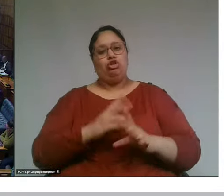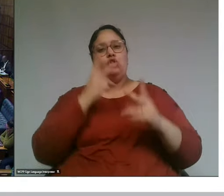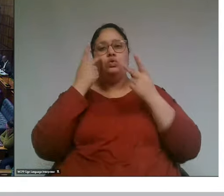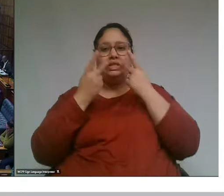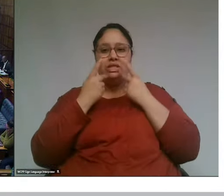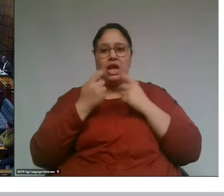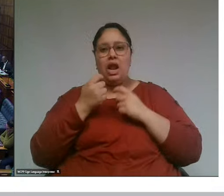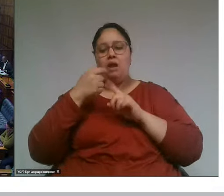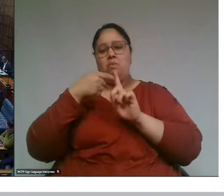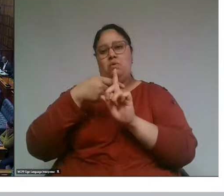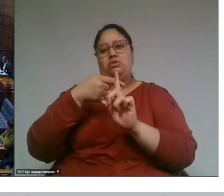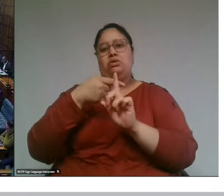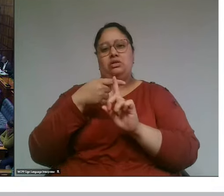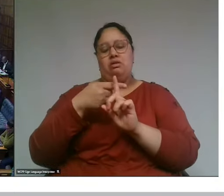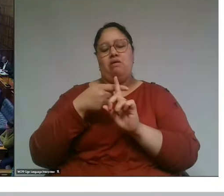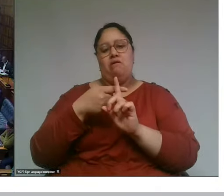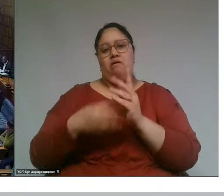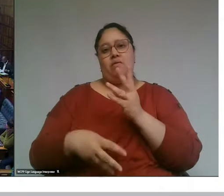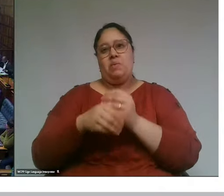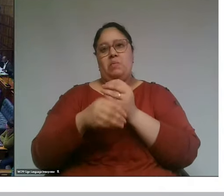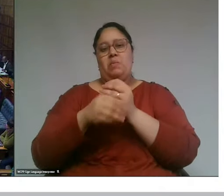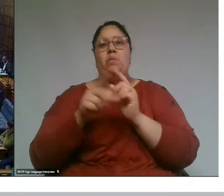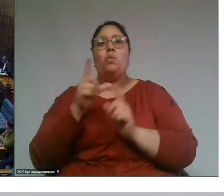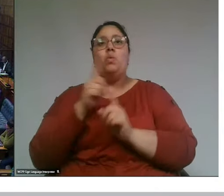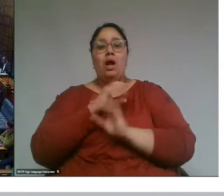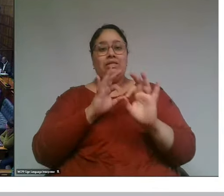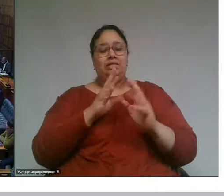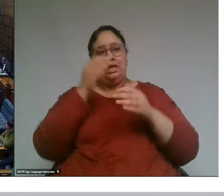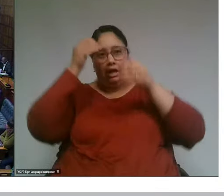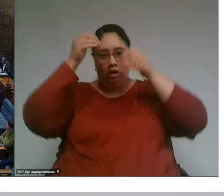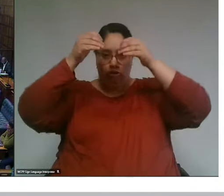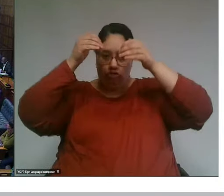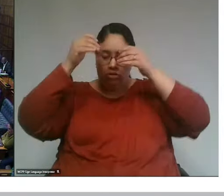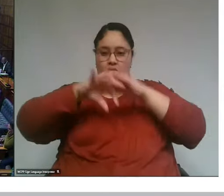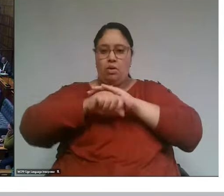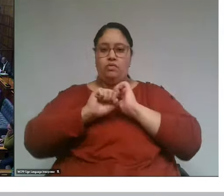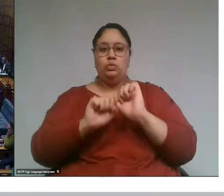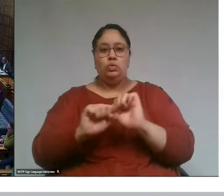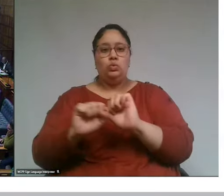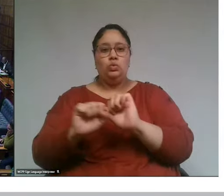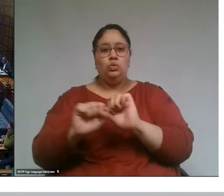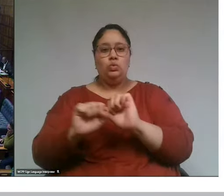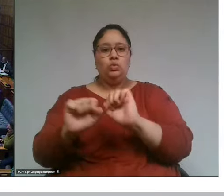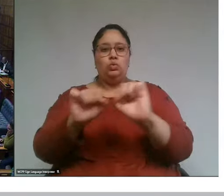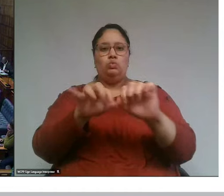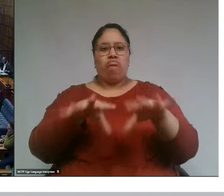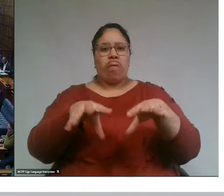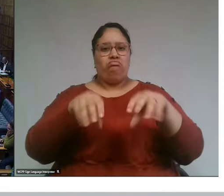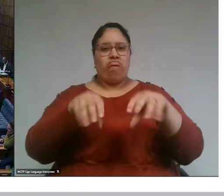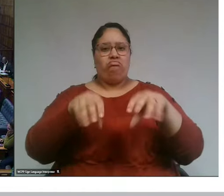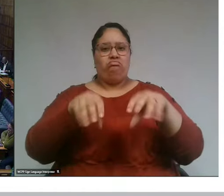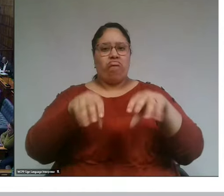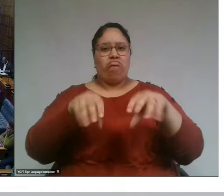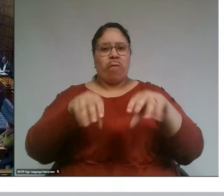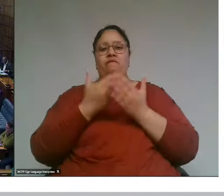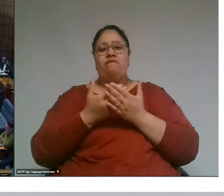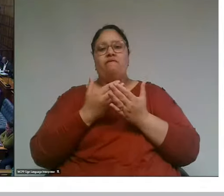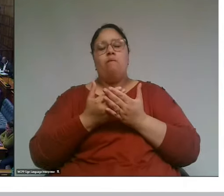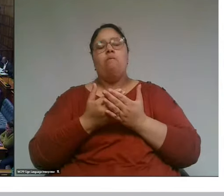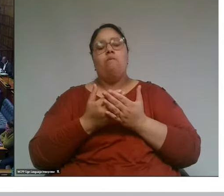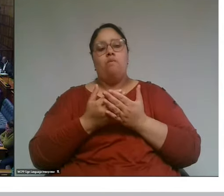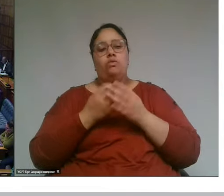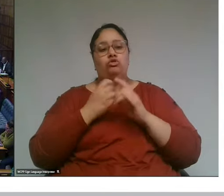slightly positive sentiment because some of the initiatives that the province is is undertaking is essentially starting to uh